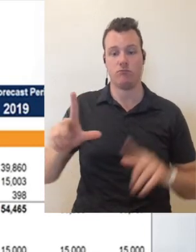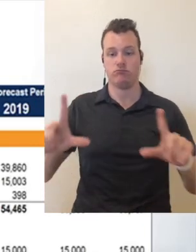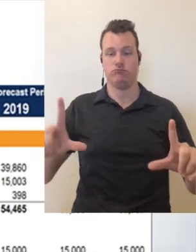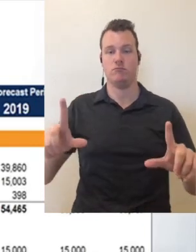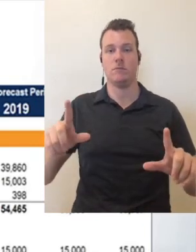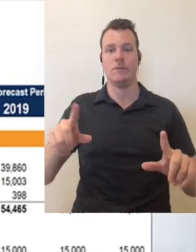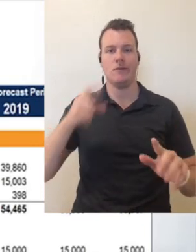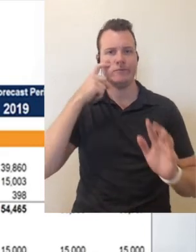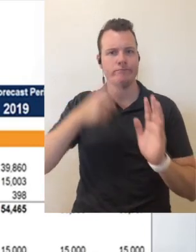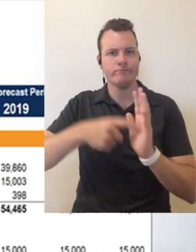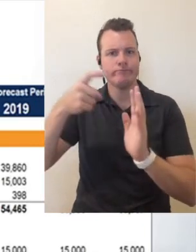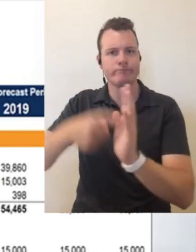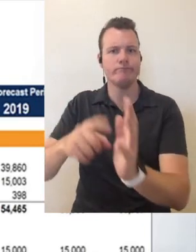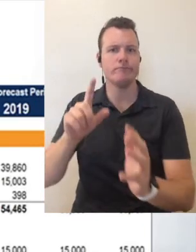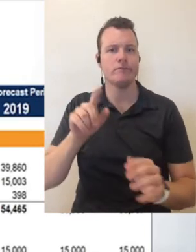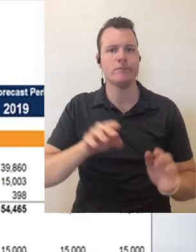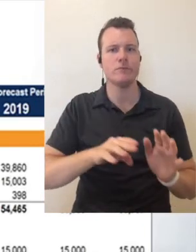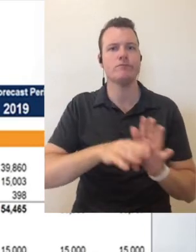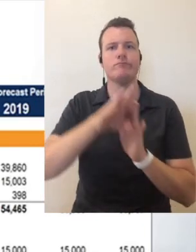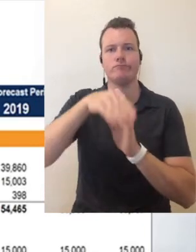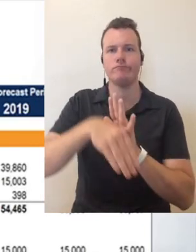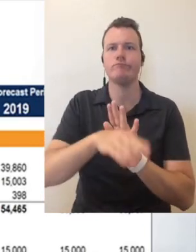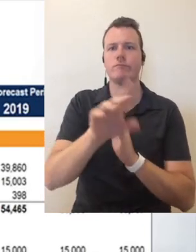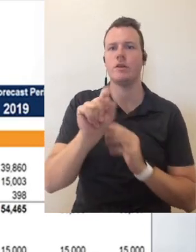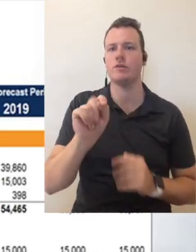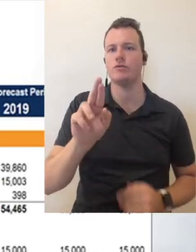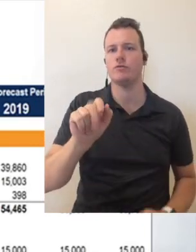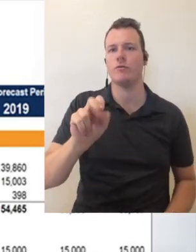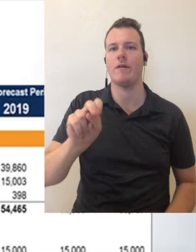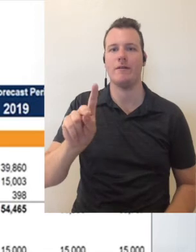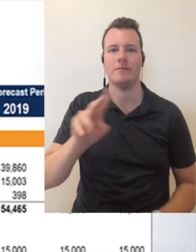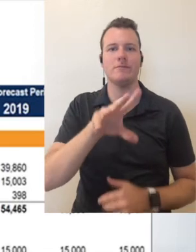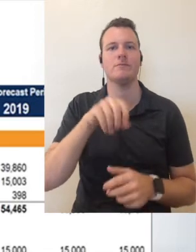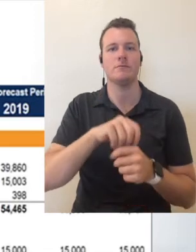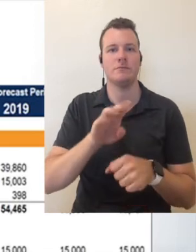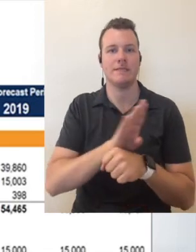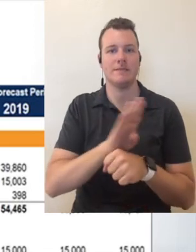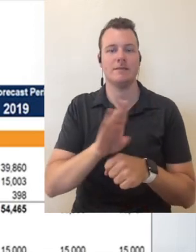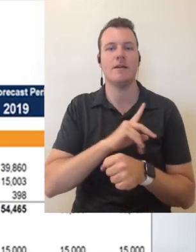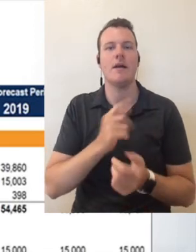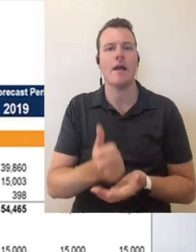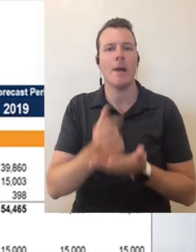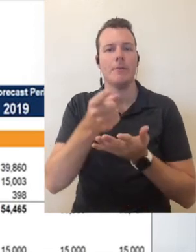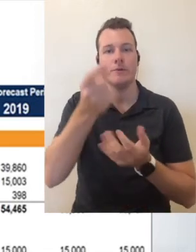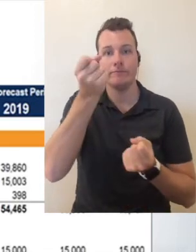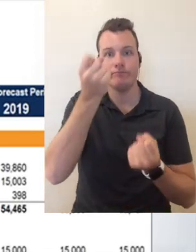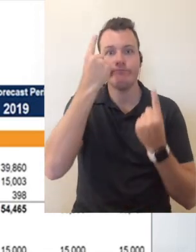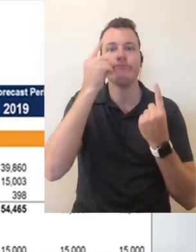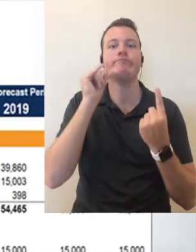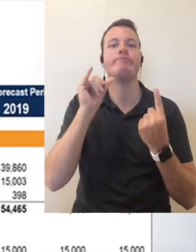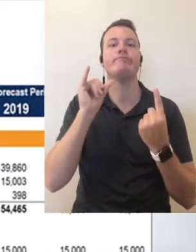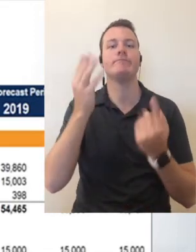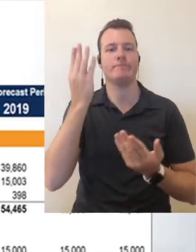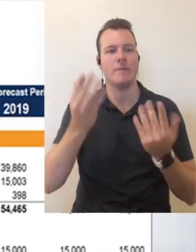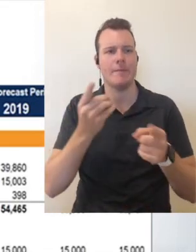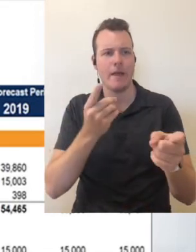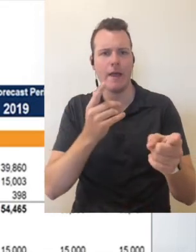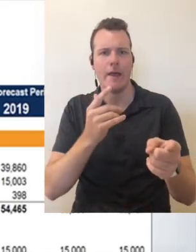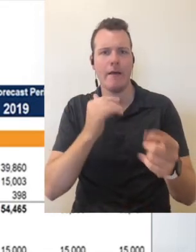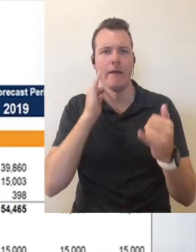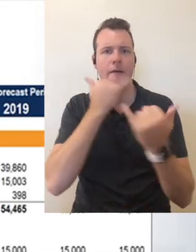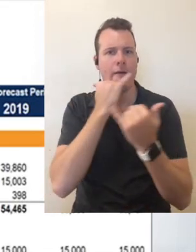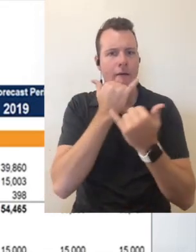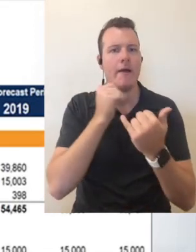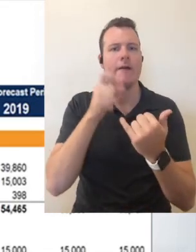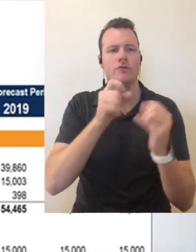looks at the trends in your practice, and it will give you some insight as to where you might